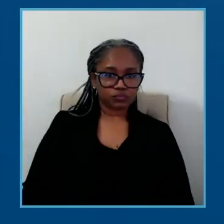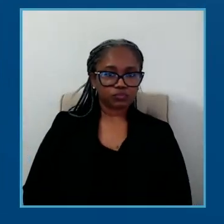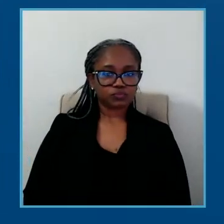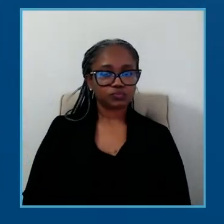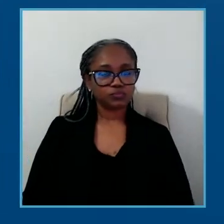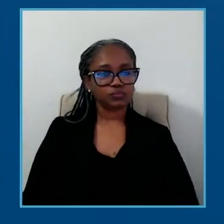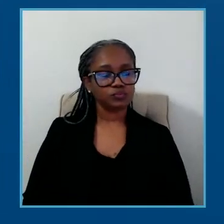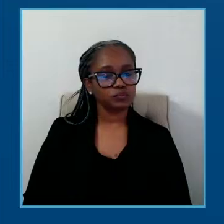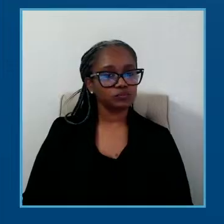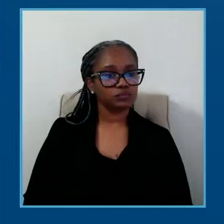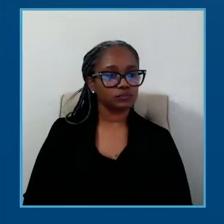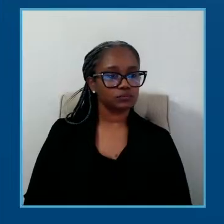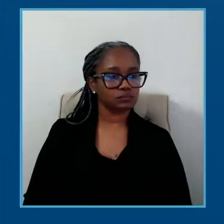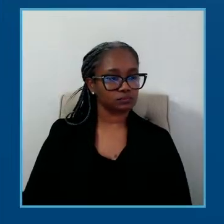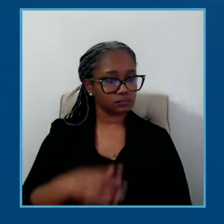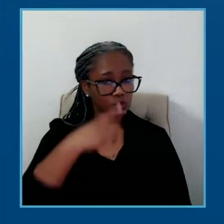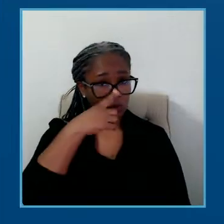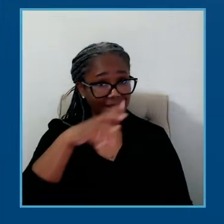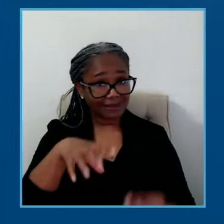May I jump in? Go ahead.